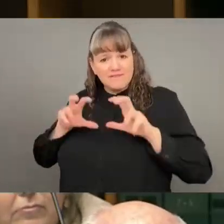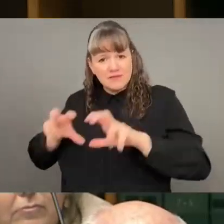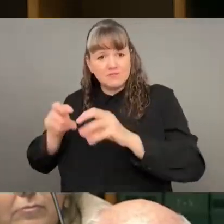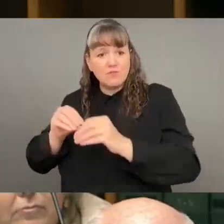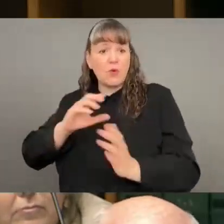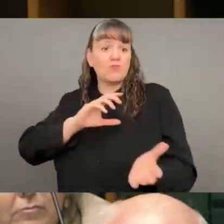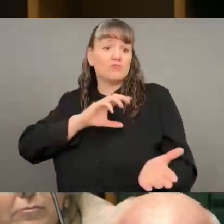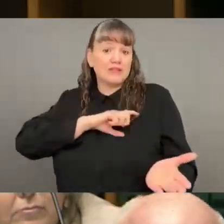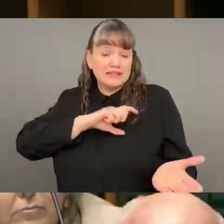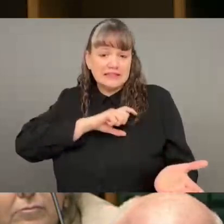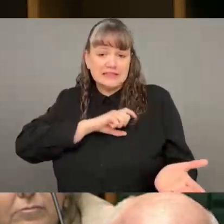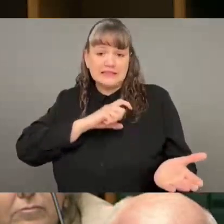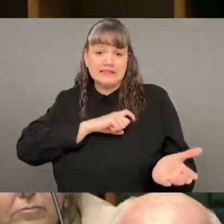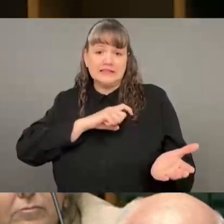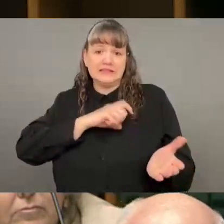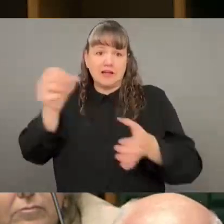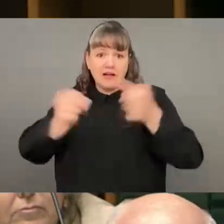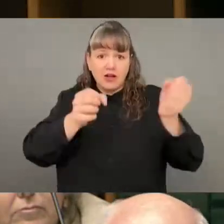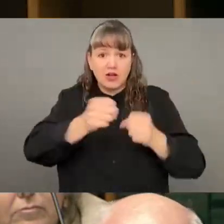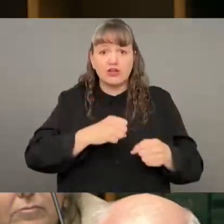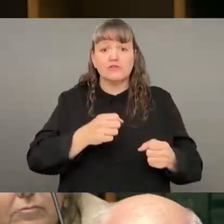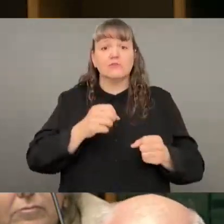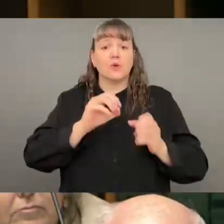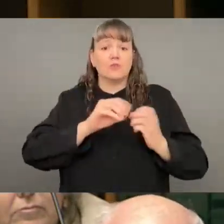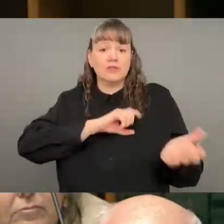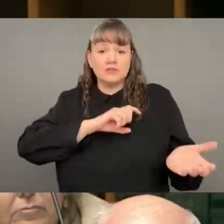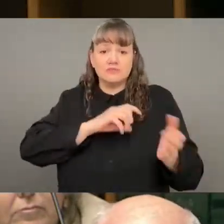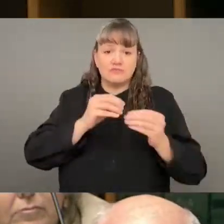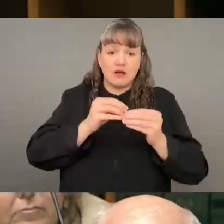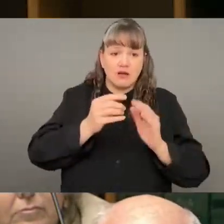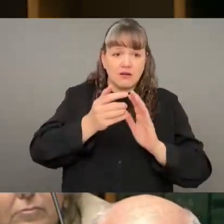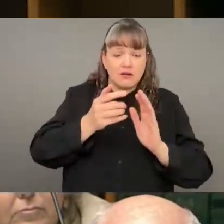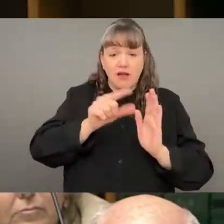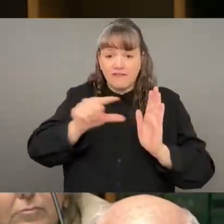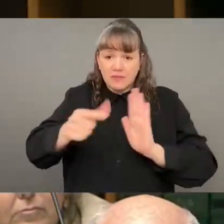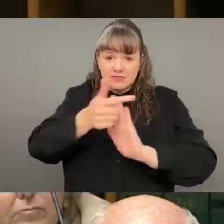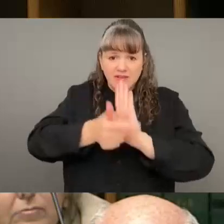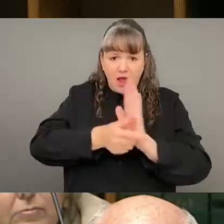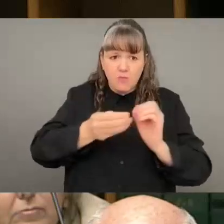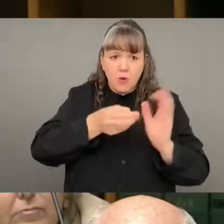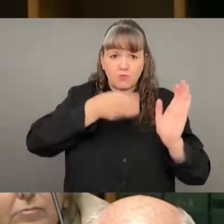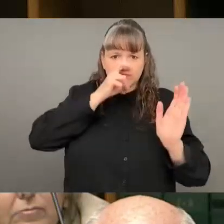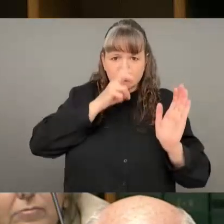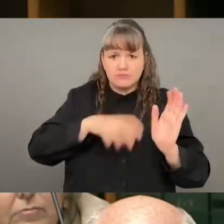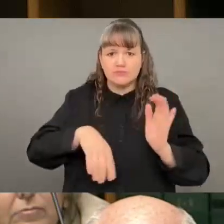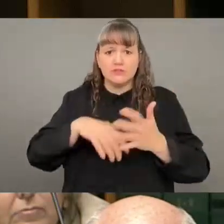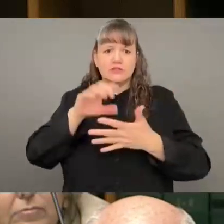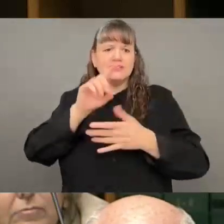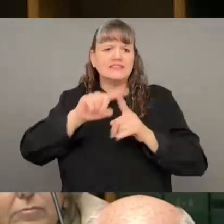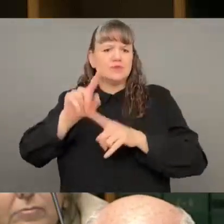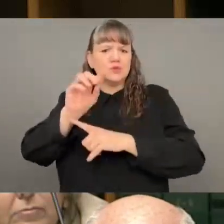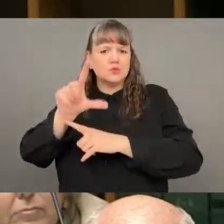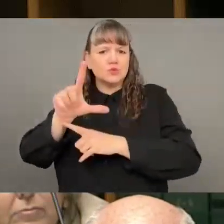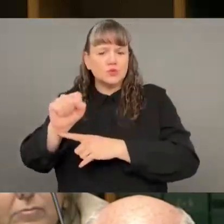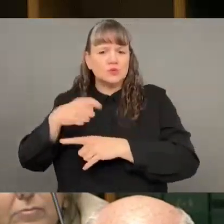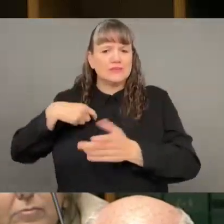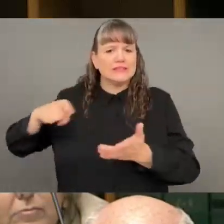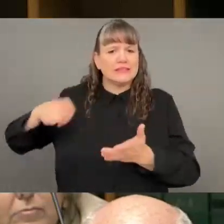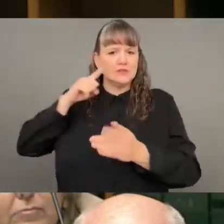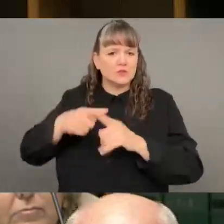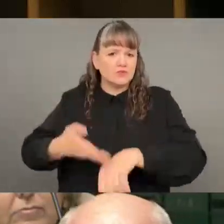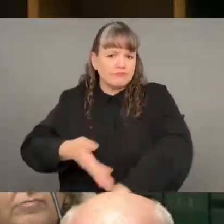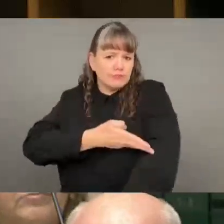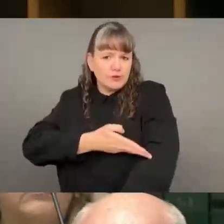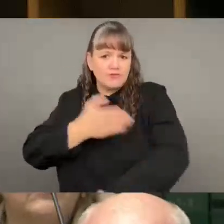prosecutors. We're investing in all those tools that we know the system needs in order to address public safety, and will continue to do so. Thank you, Mr.